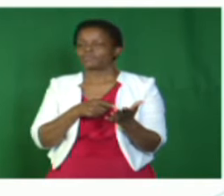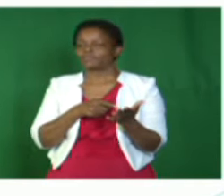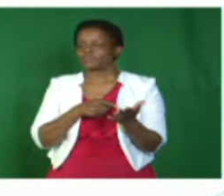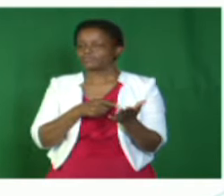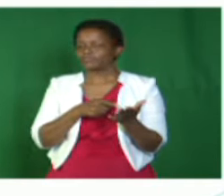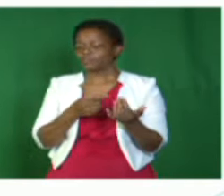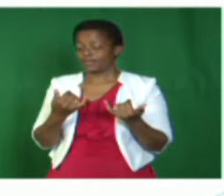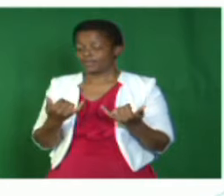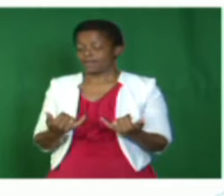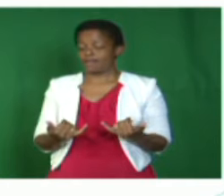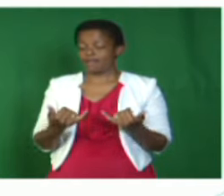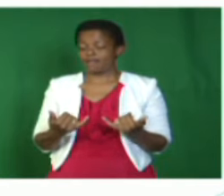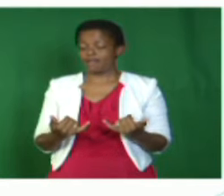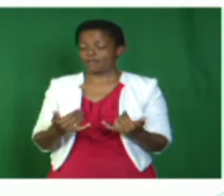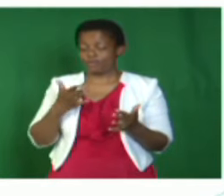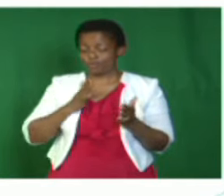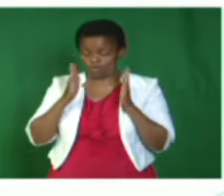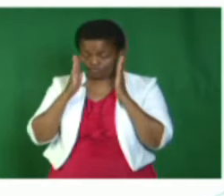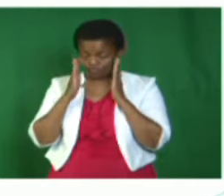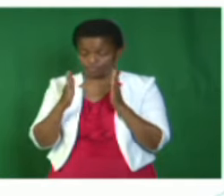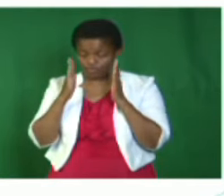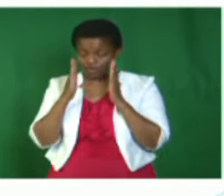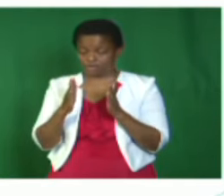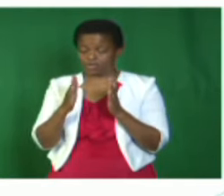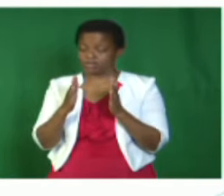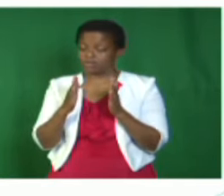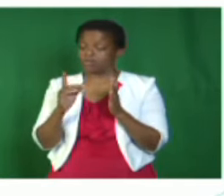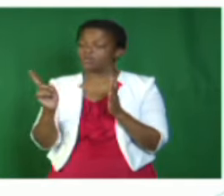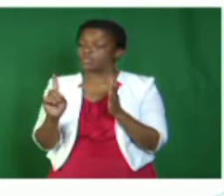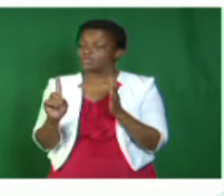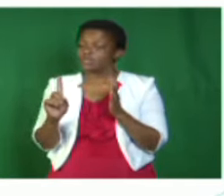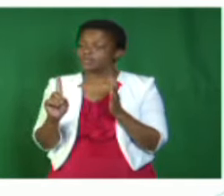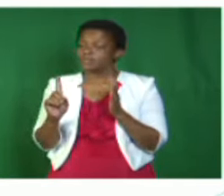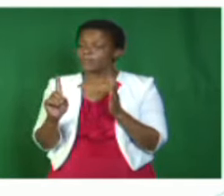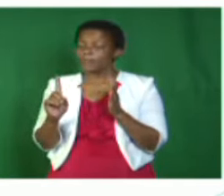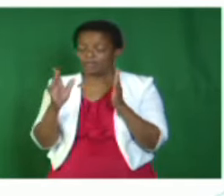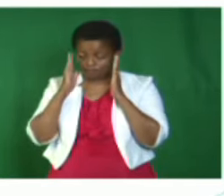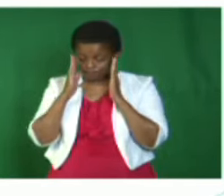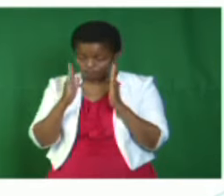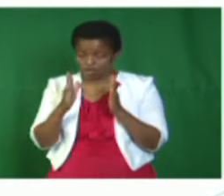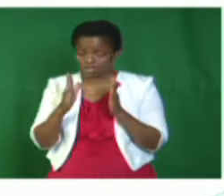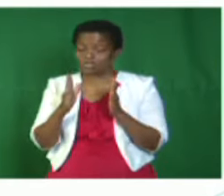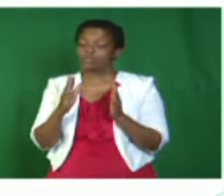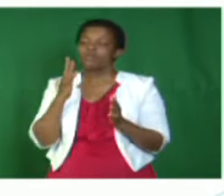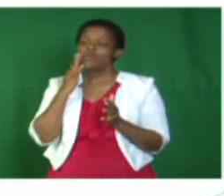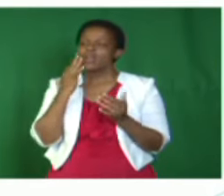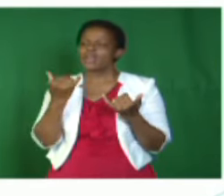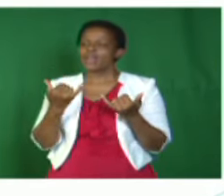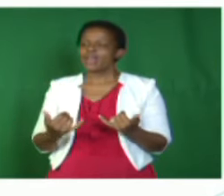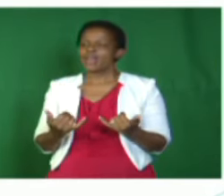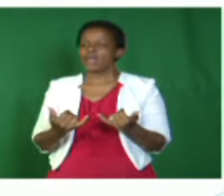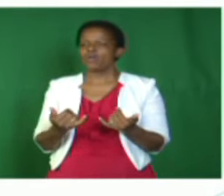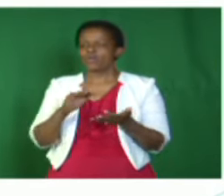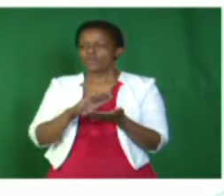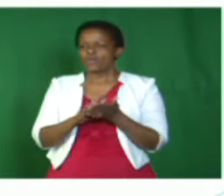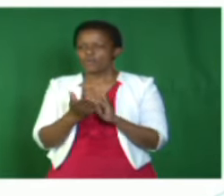now we also are going to be paying a close attention into when you now make inferences. When you now make